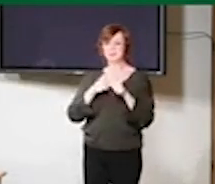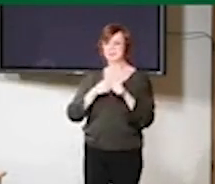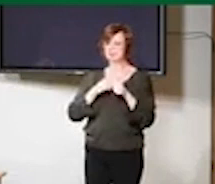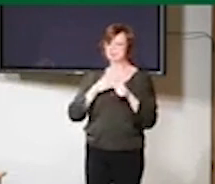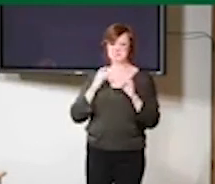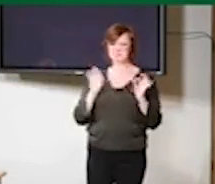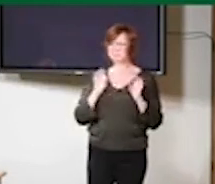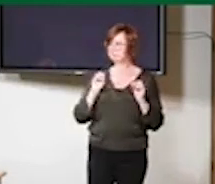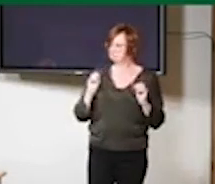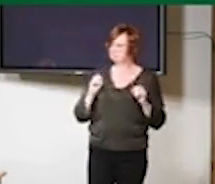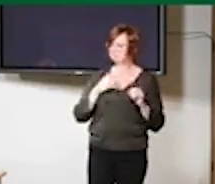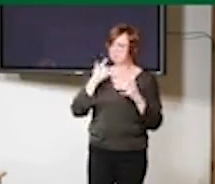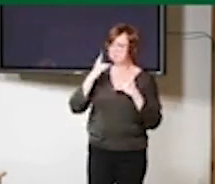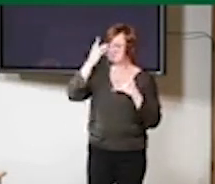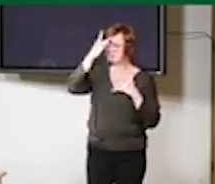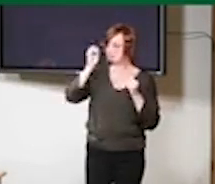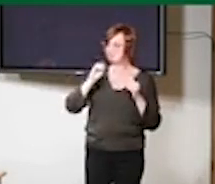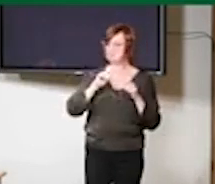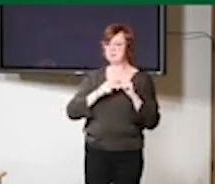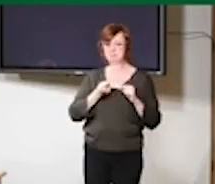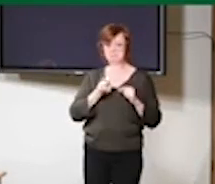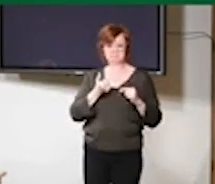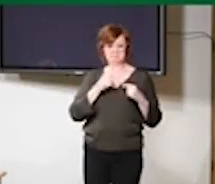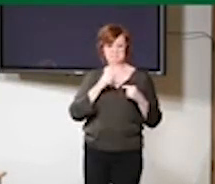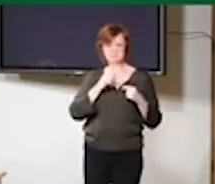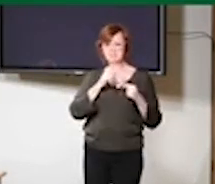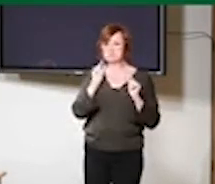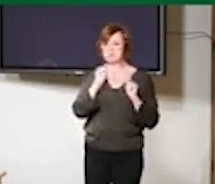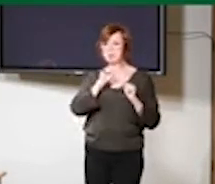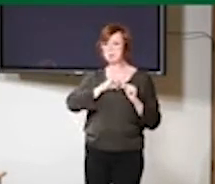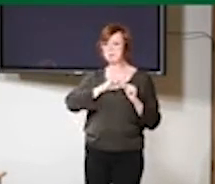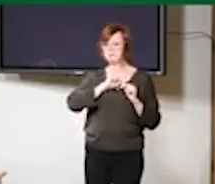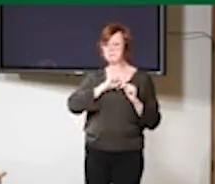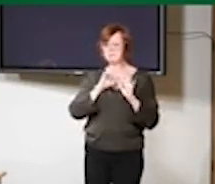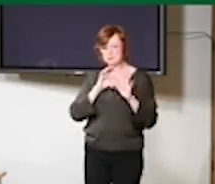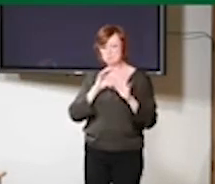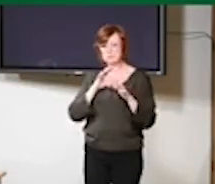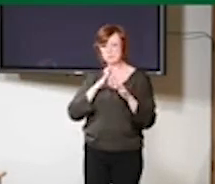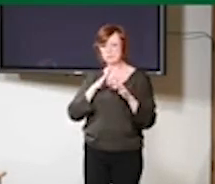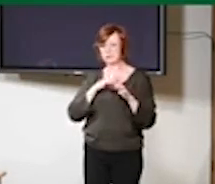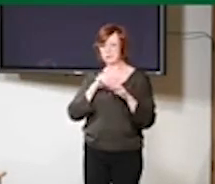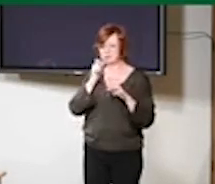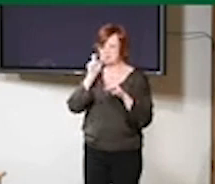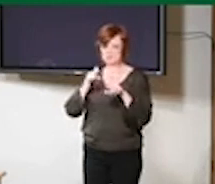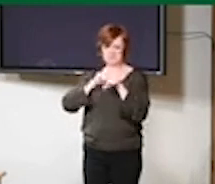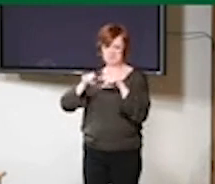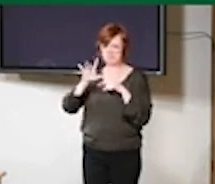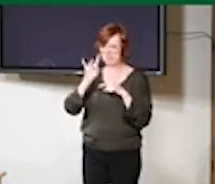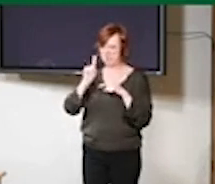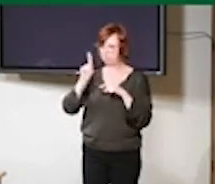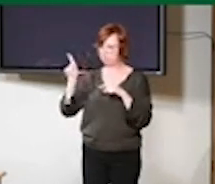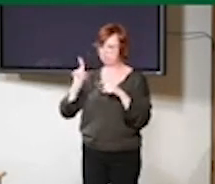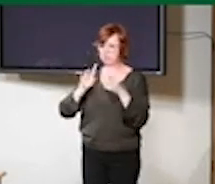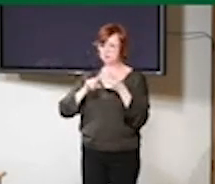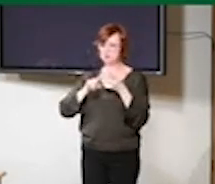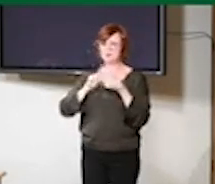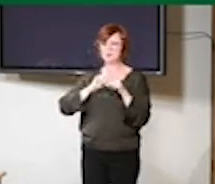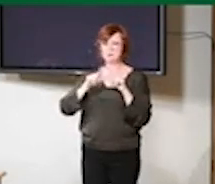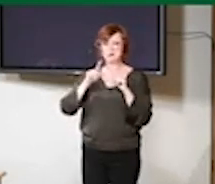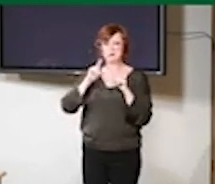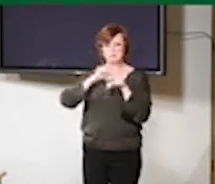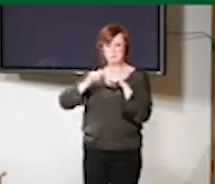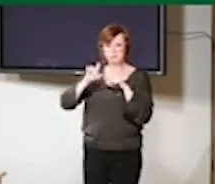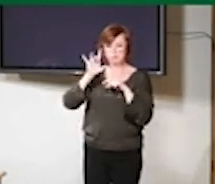fine. Isolating yourself till your symptoms have gone away. Obviously, if they get worse, you should call